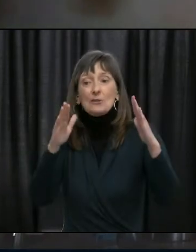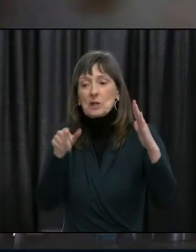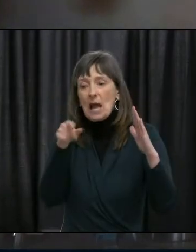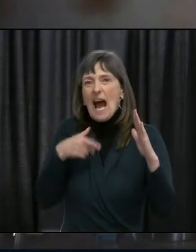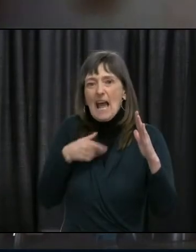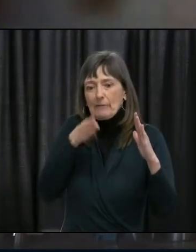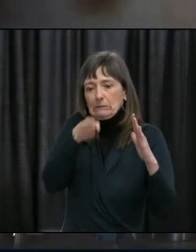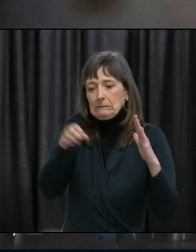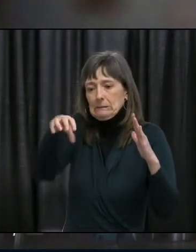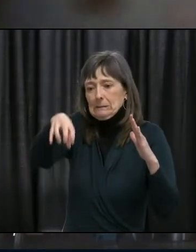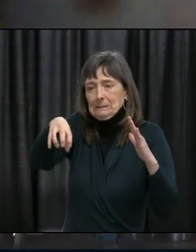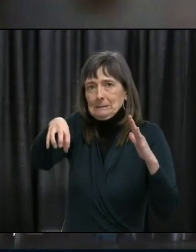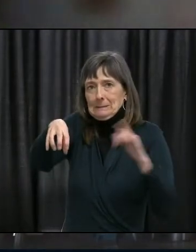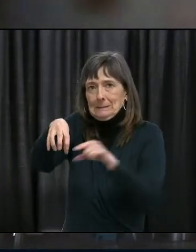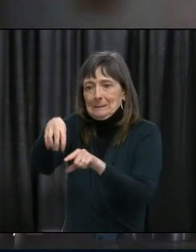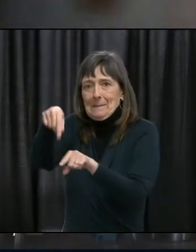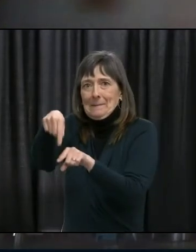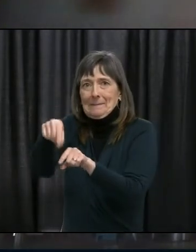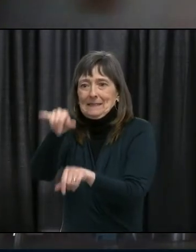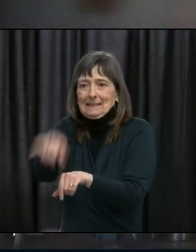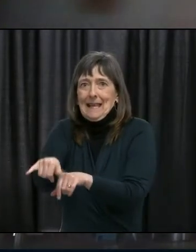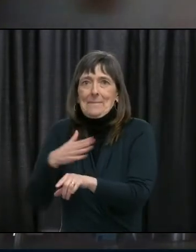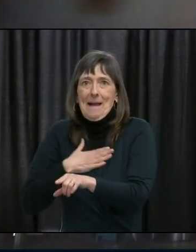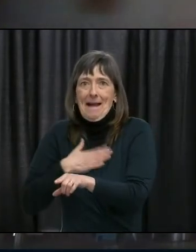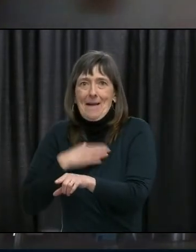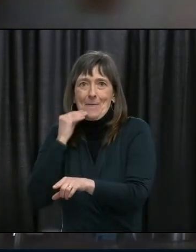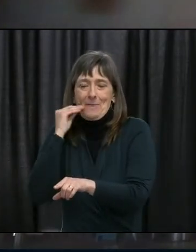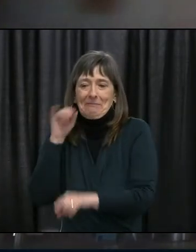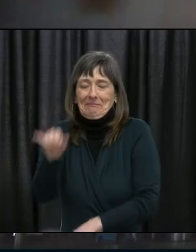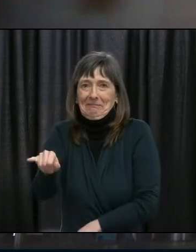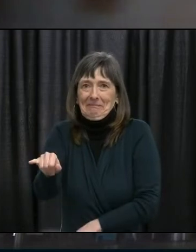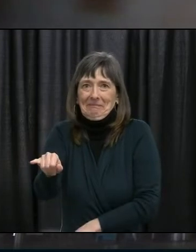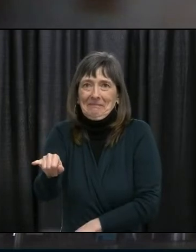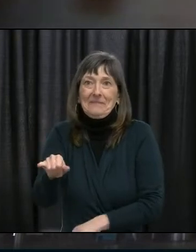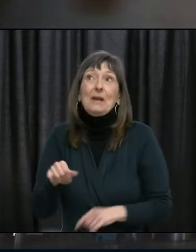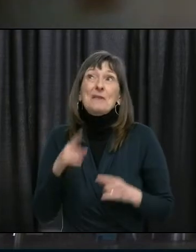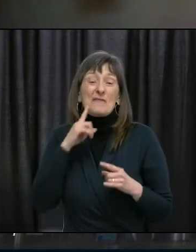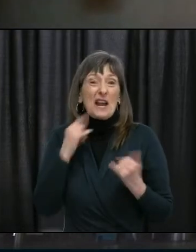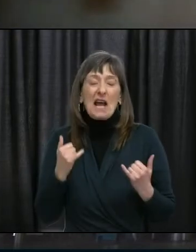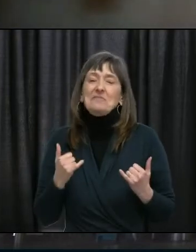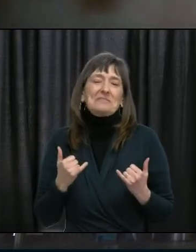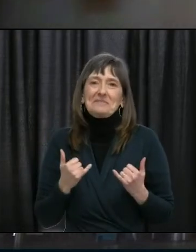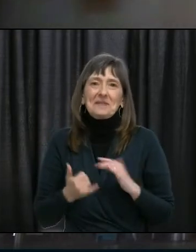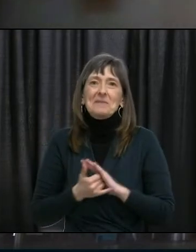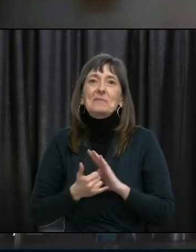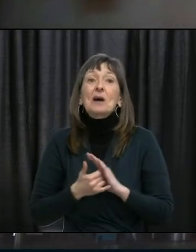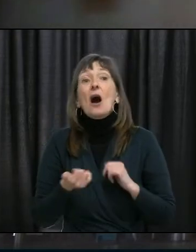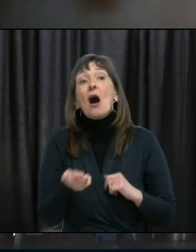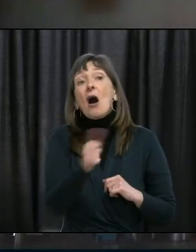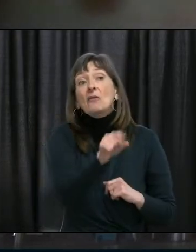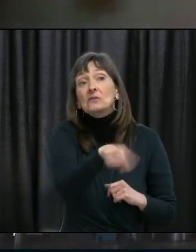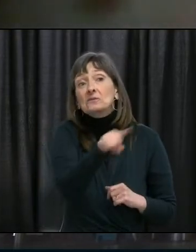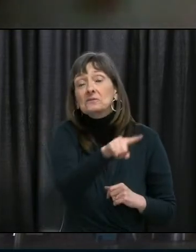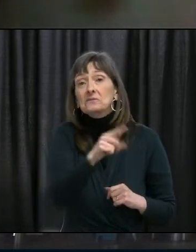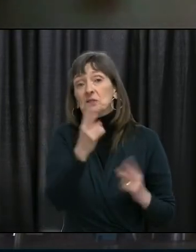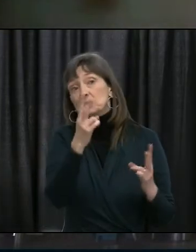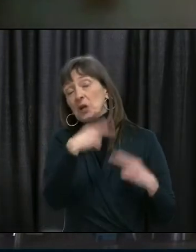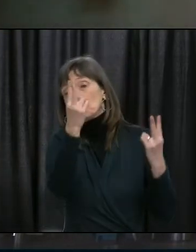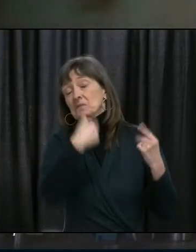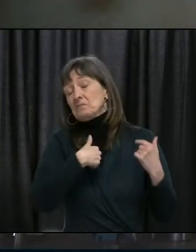unfortunately, we are working in an environment where that is not possible. I will leave it up to others to judge whether or not